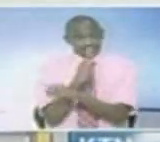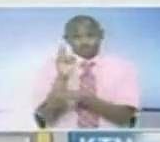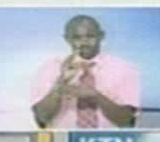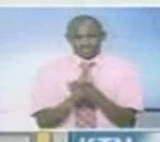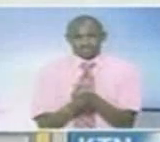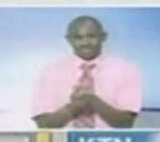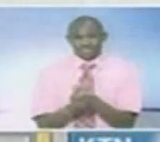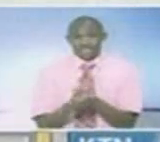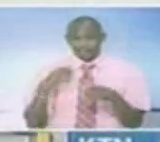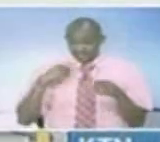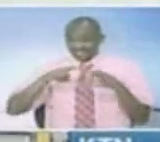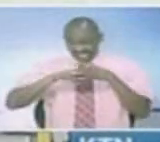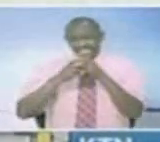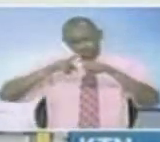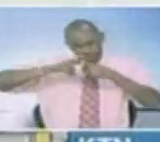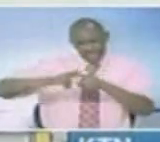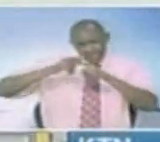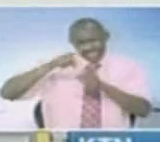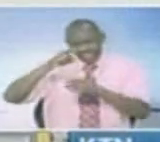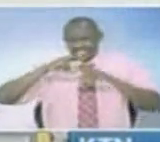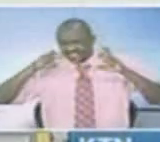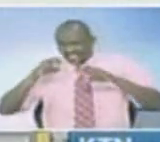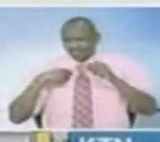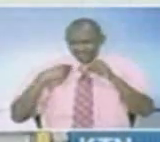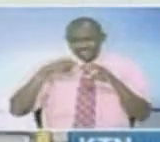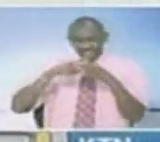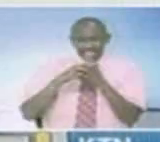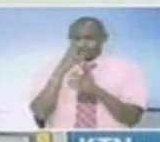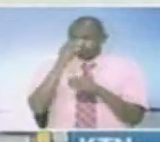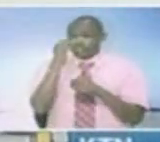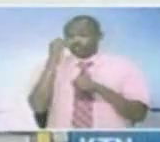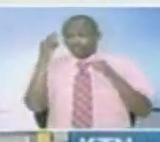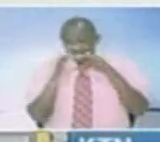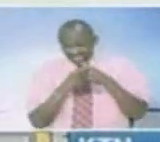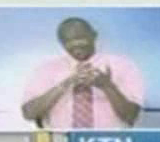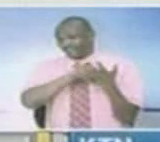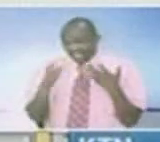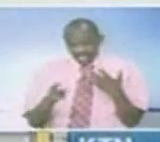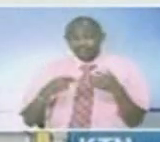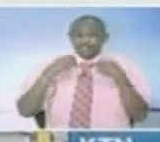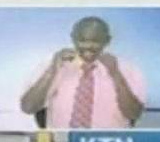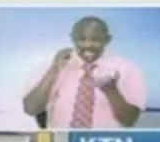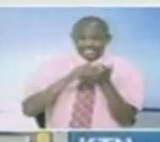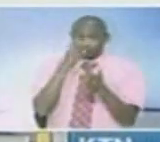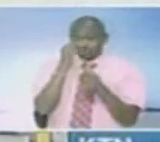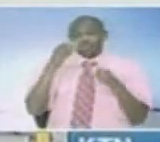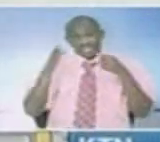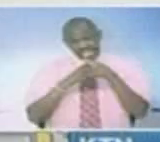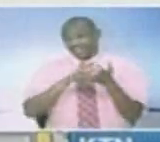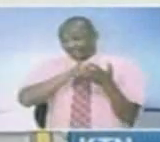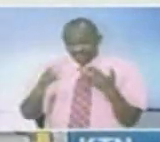use. Sani kanza kuunda the research I started in 2008 cafe, nikajaribu in 2009